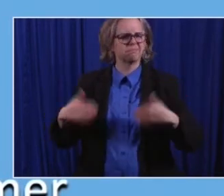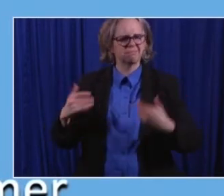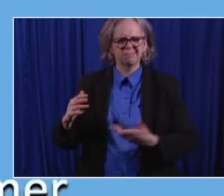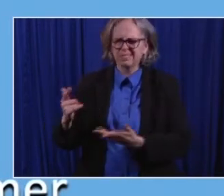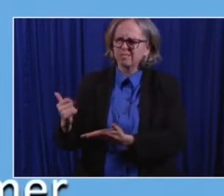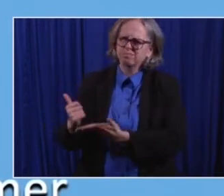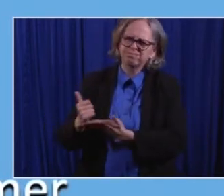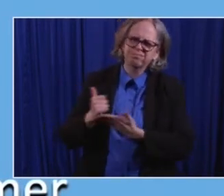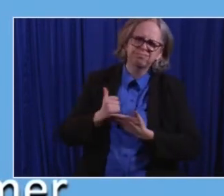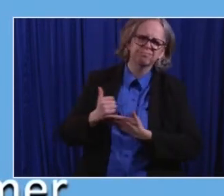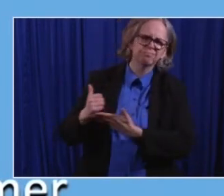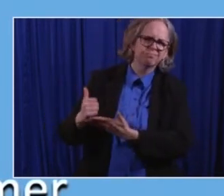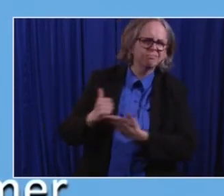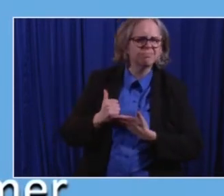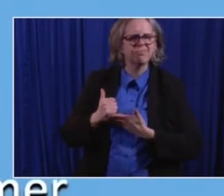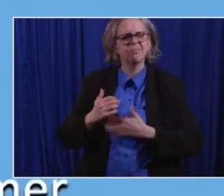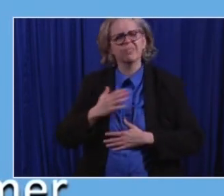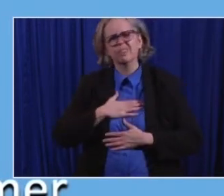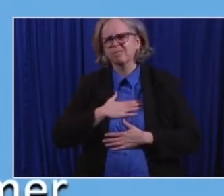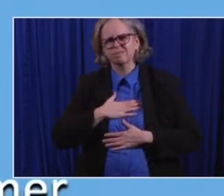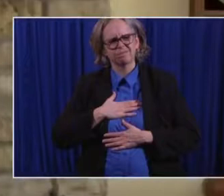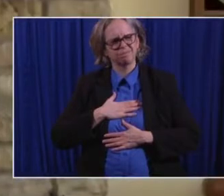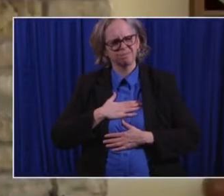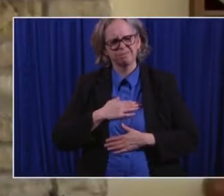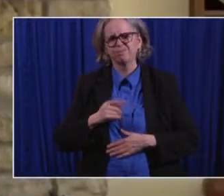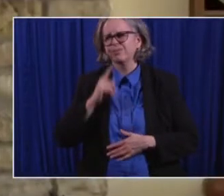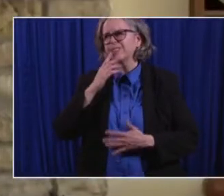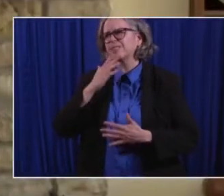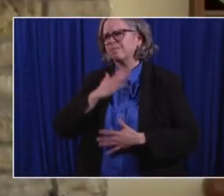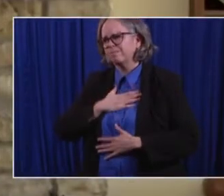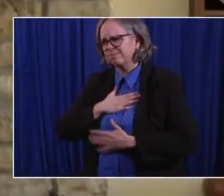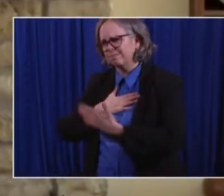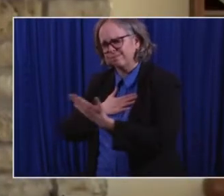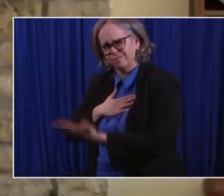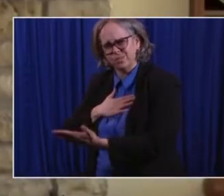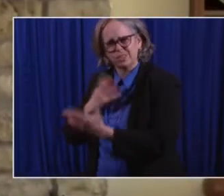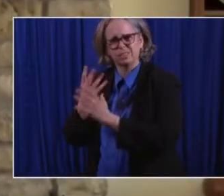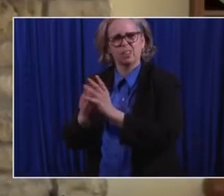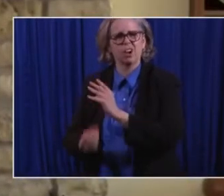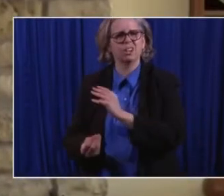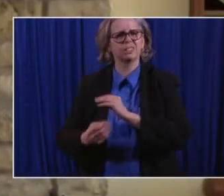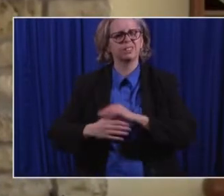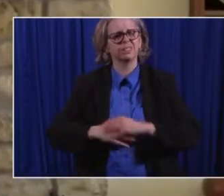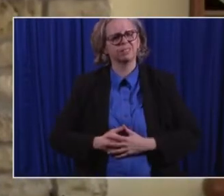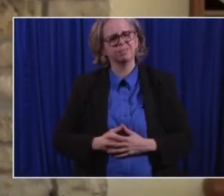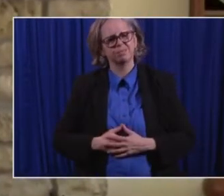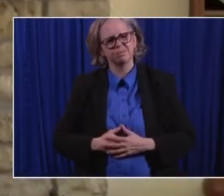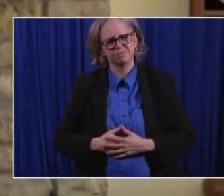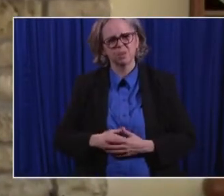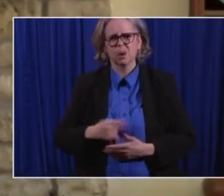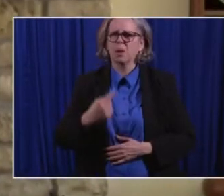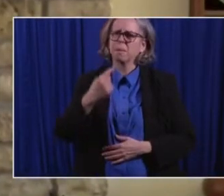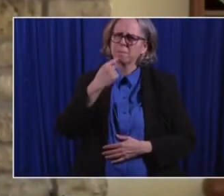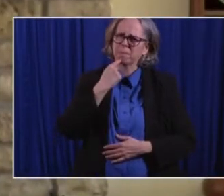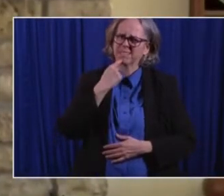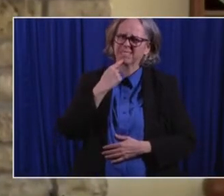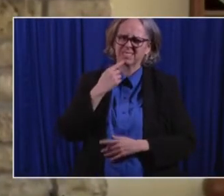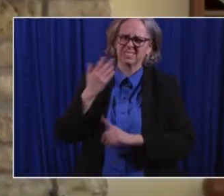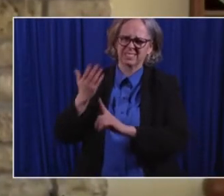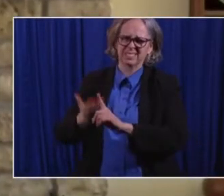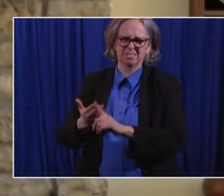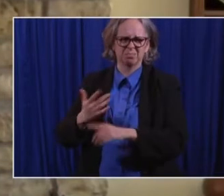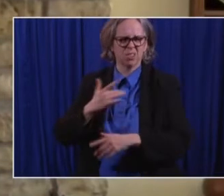of Hands Together and the school in Haiti. So Fran and I will miss John very, very much, and our hearts go out to